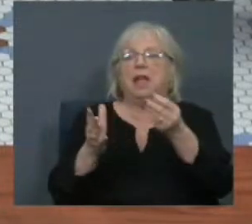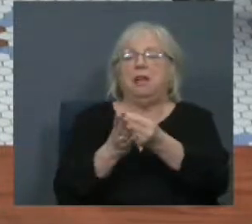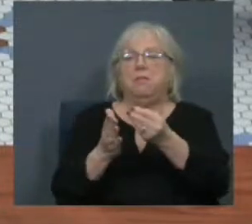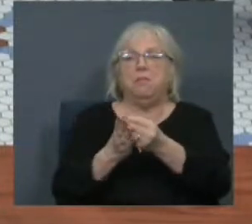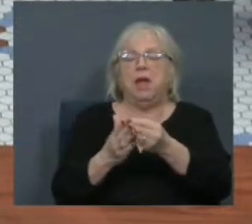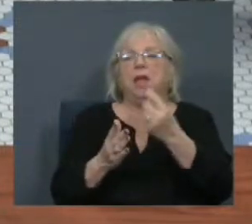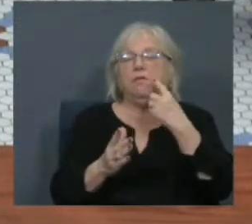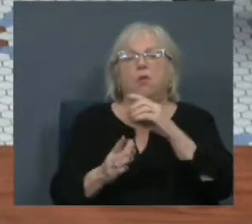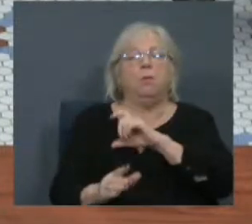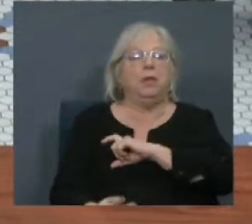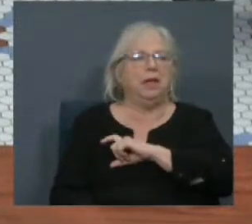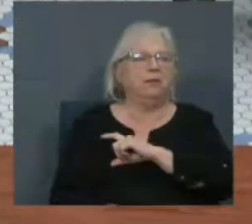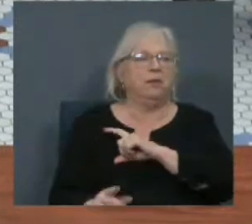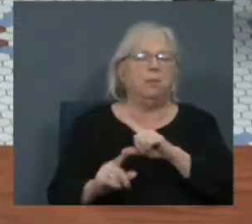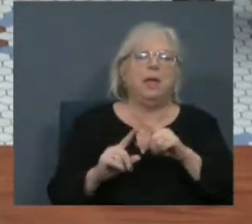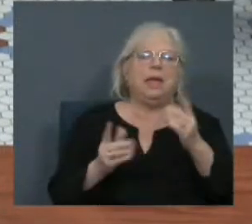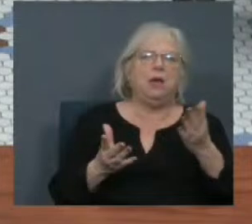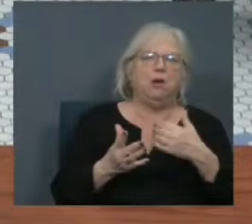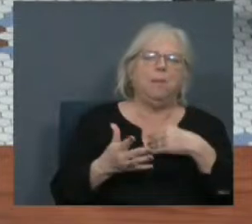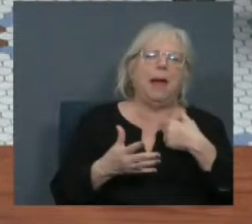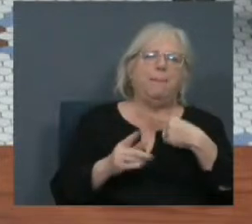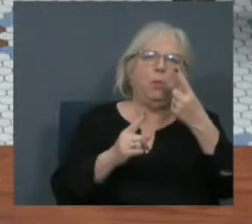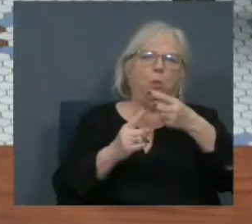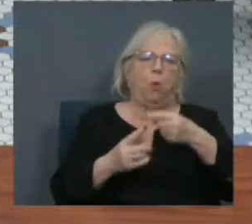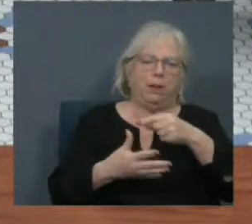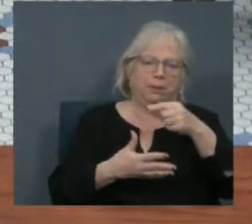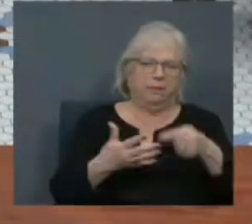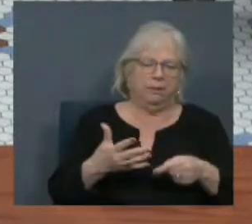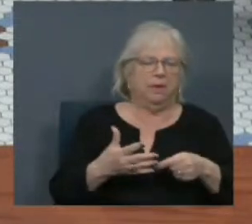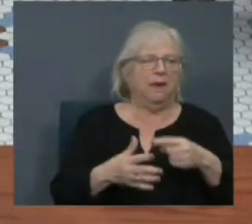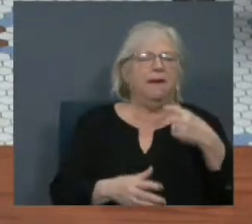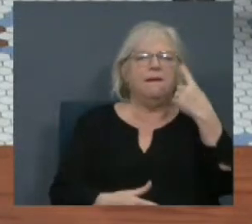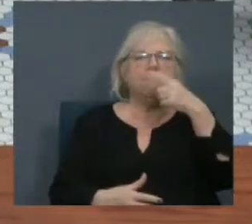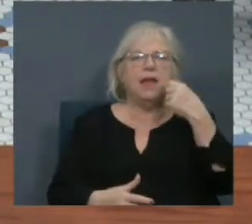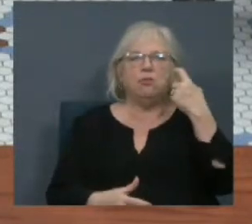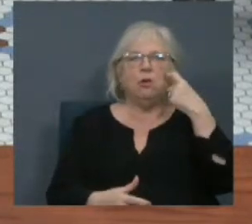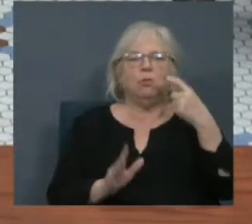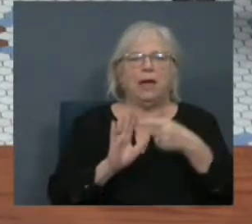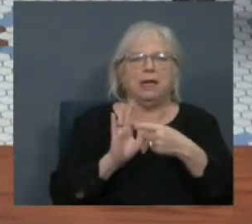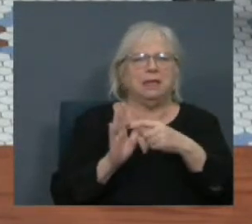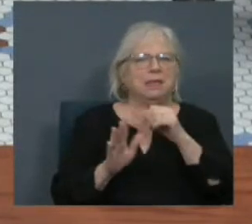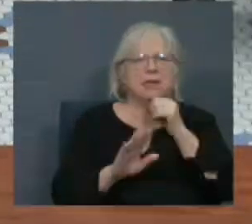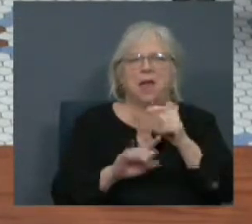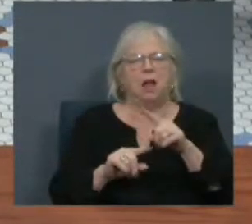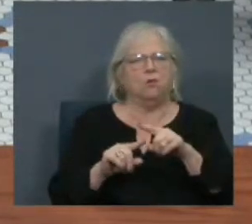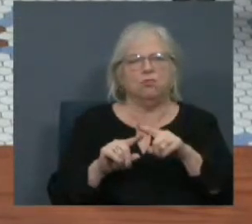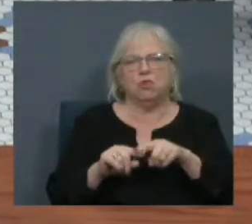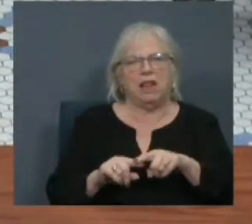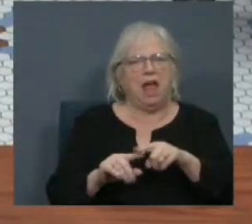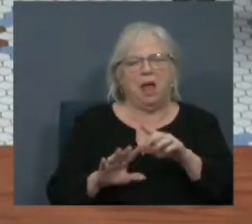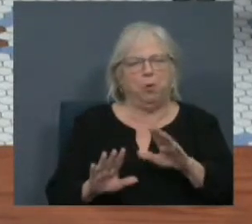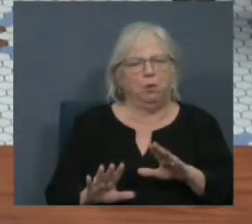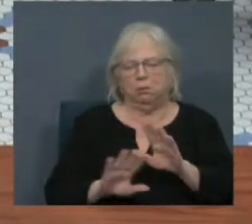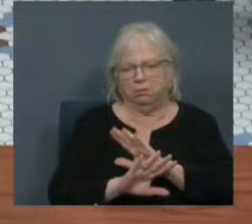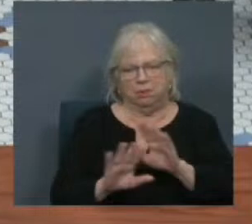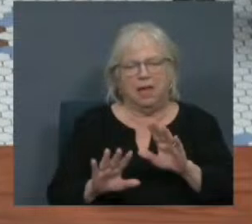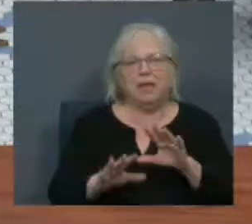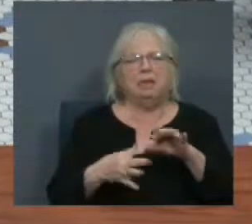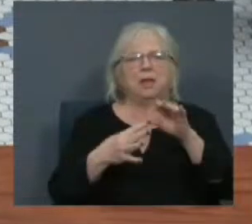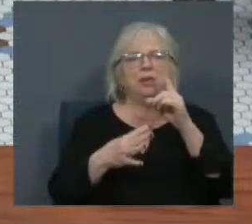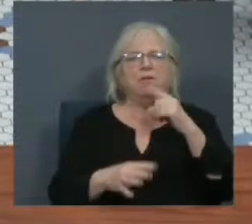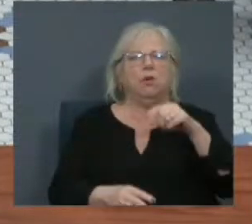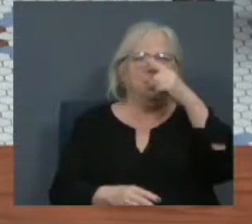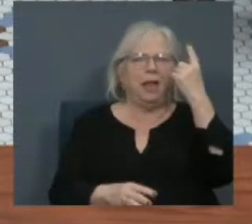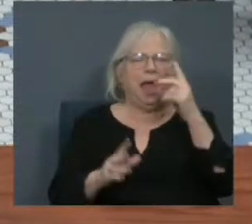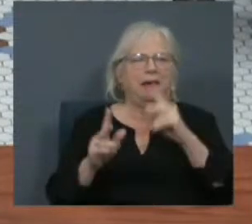But here are my points. Facial recognition is unreliable, I'd say, especially for black